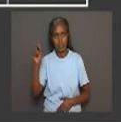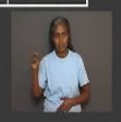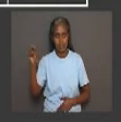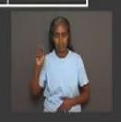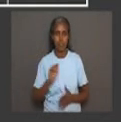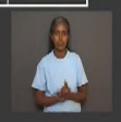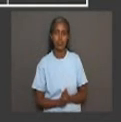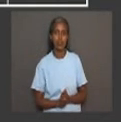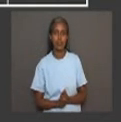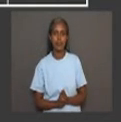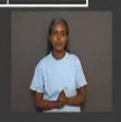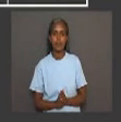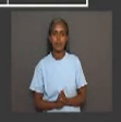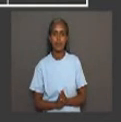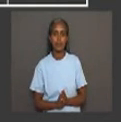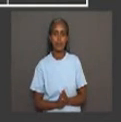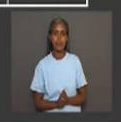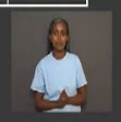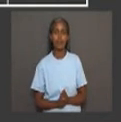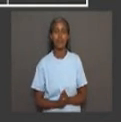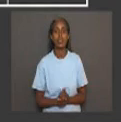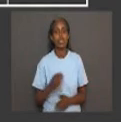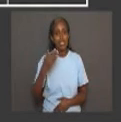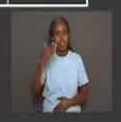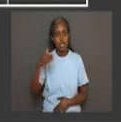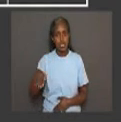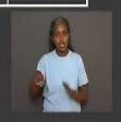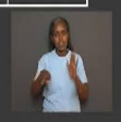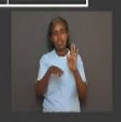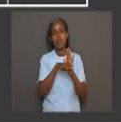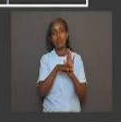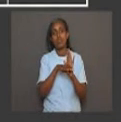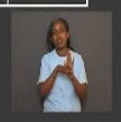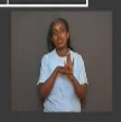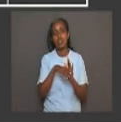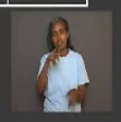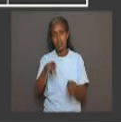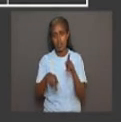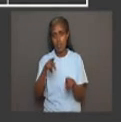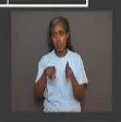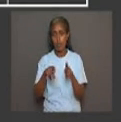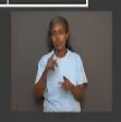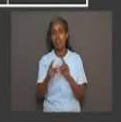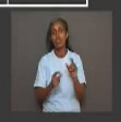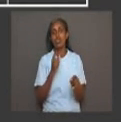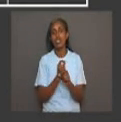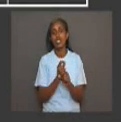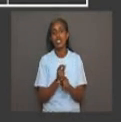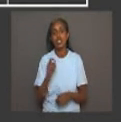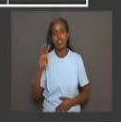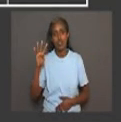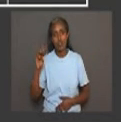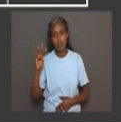216 degrees. The slice representing people aged